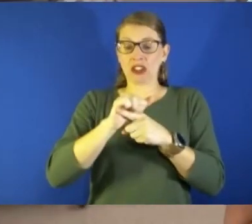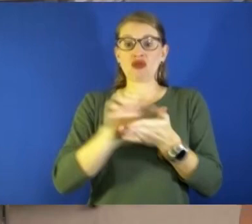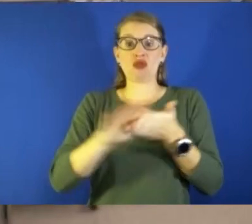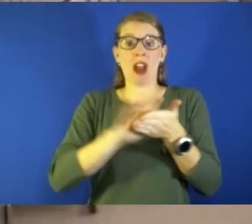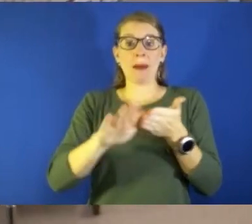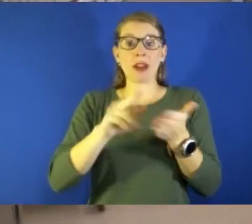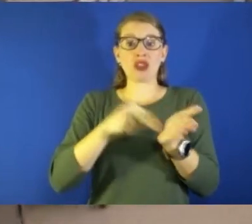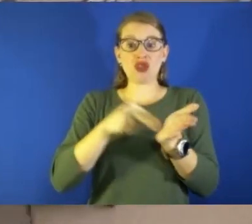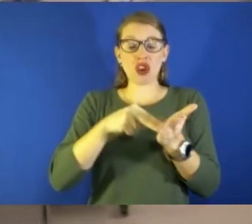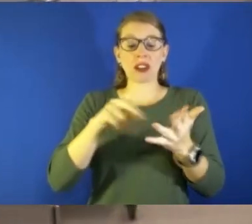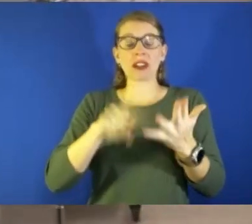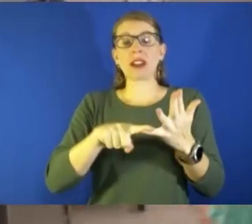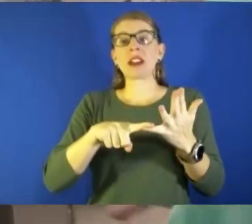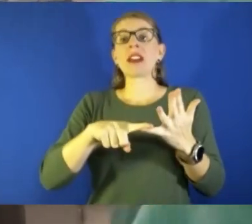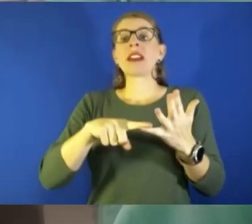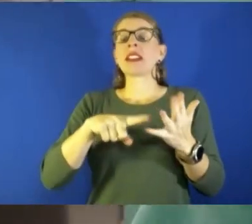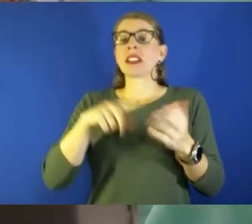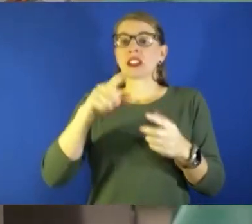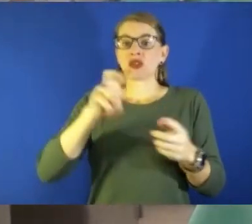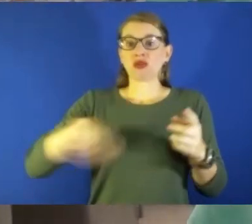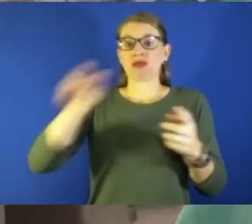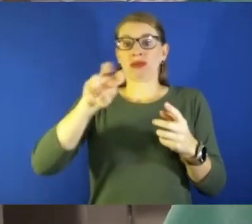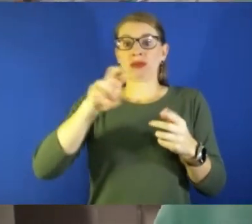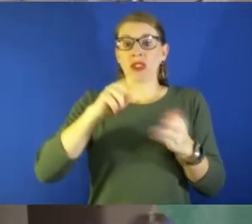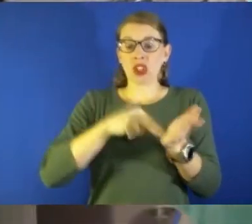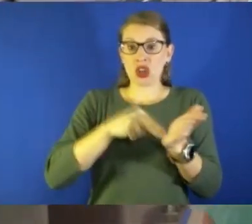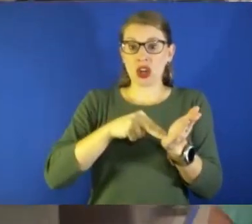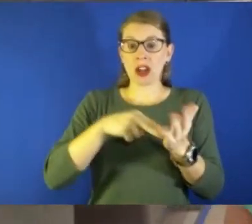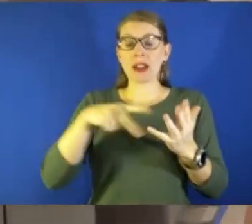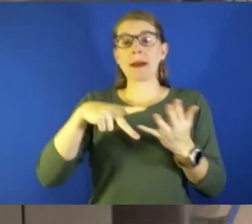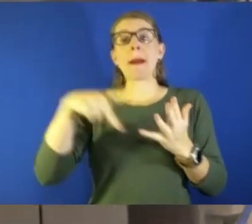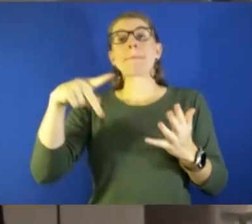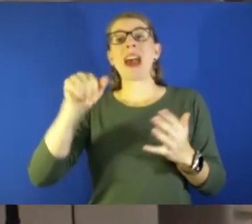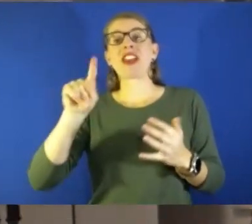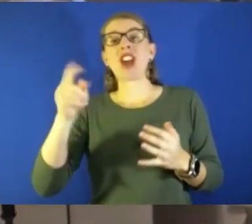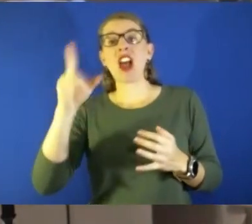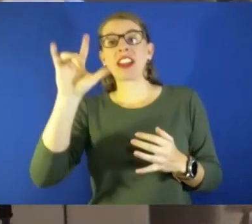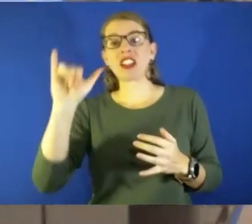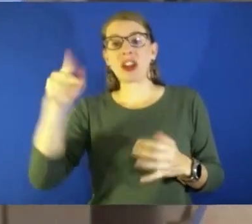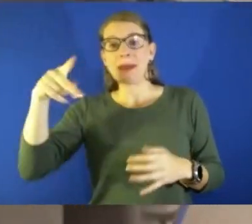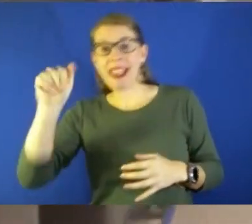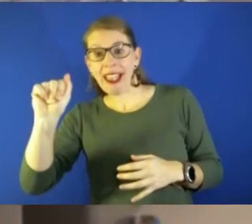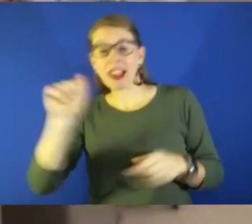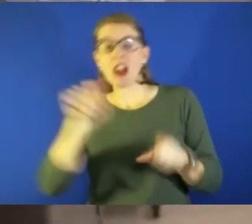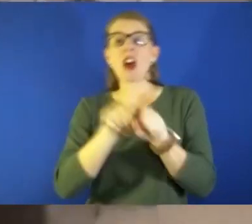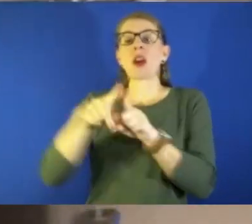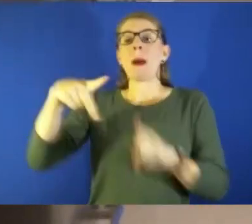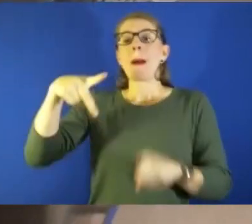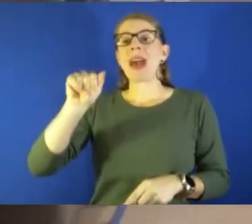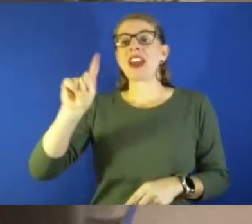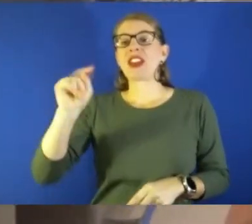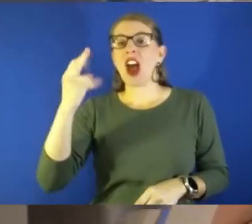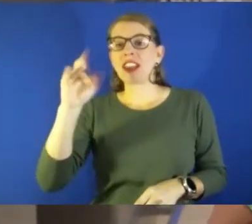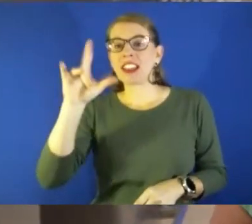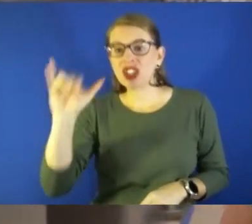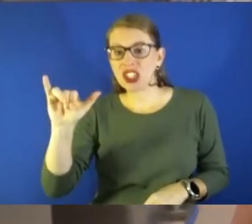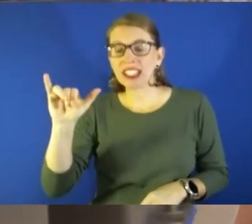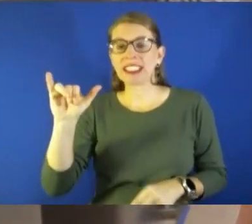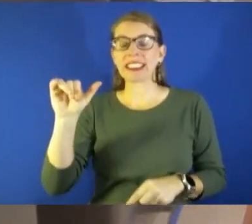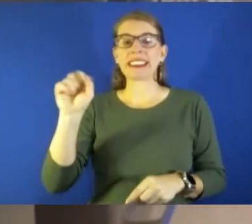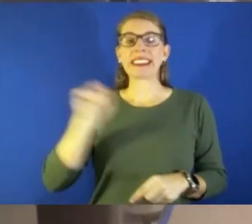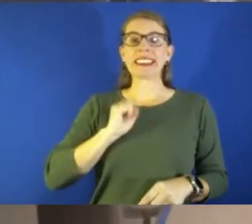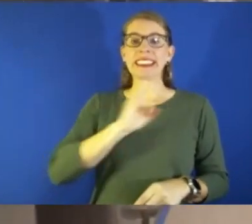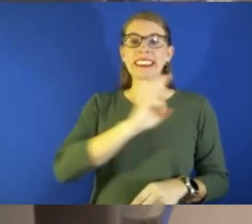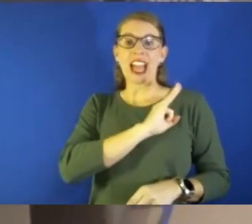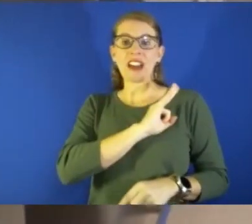an anesthesiologist, a pathology PA, and pathology staff. So there are a lot of moving parts in here, but the whole